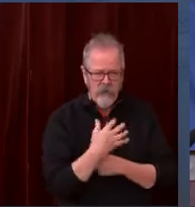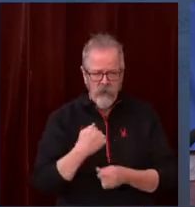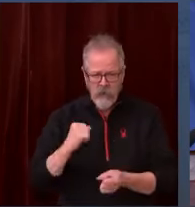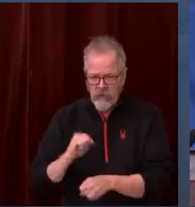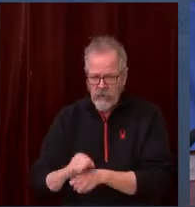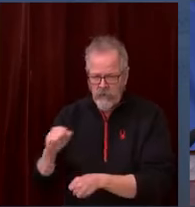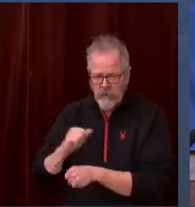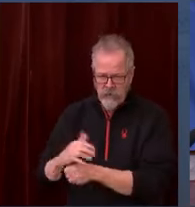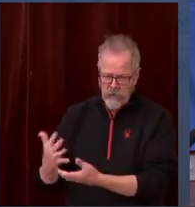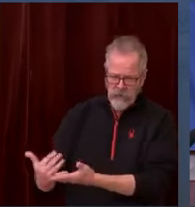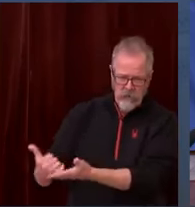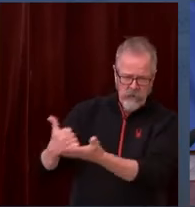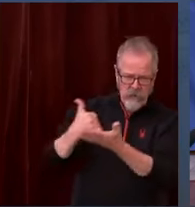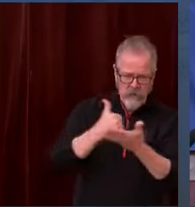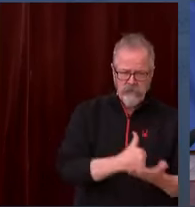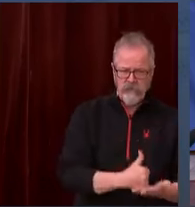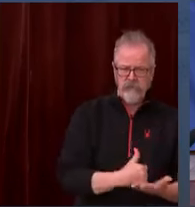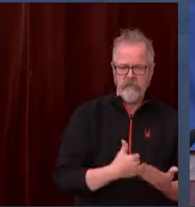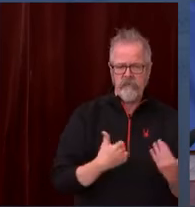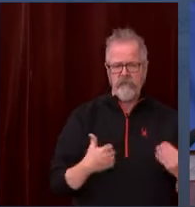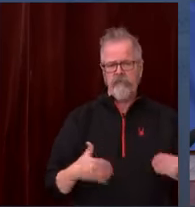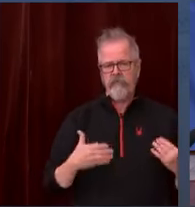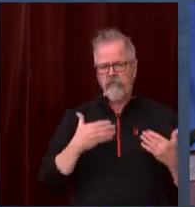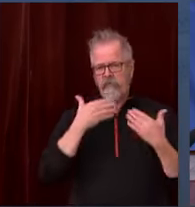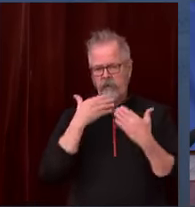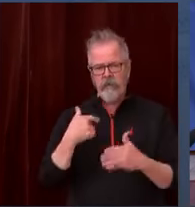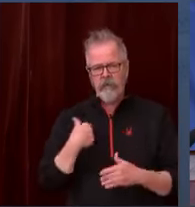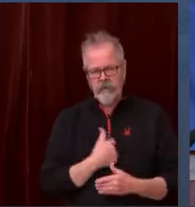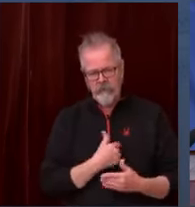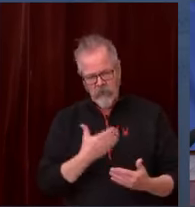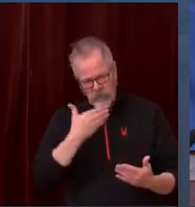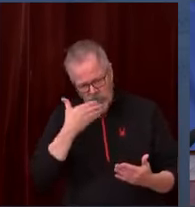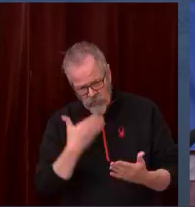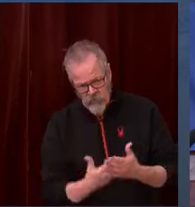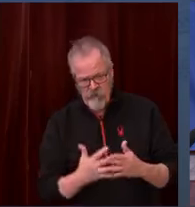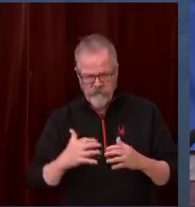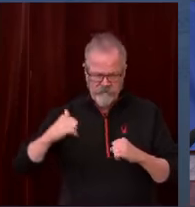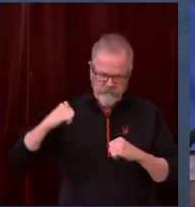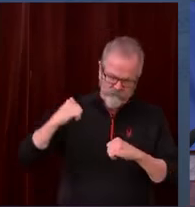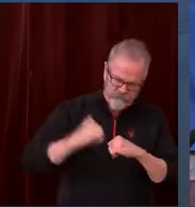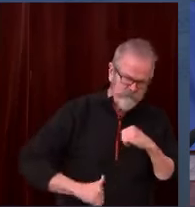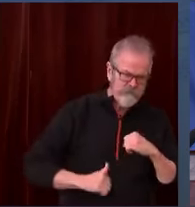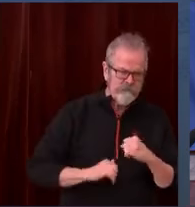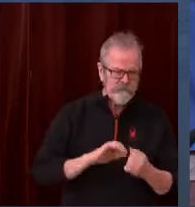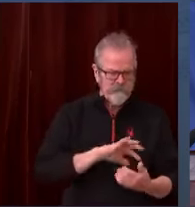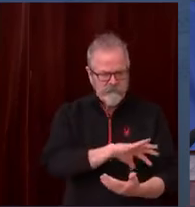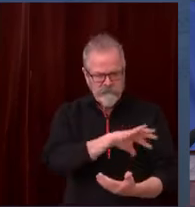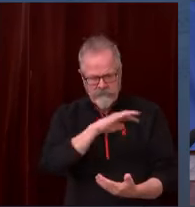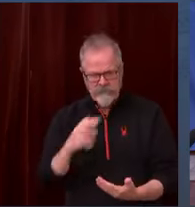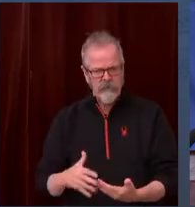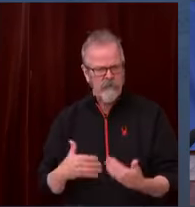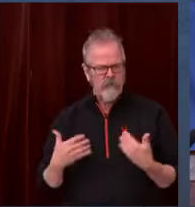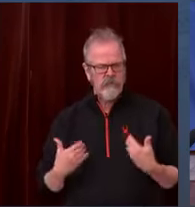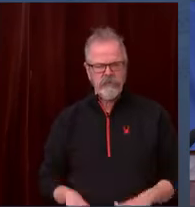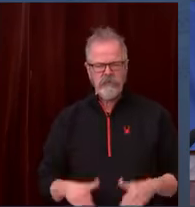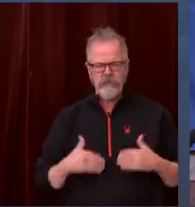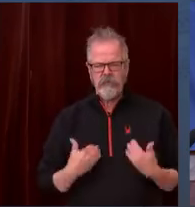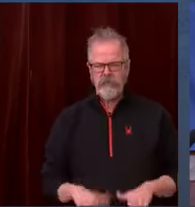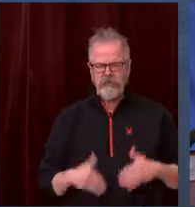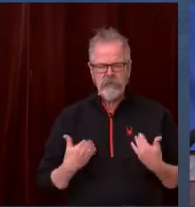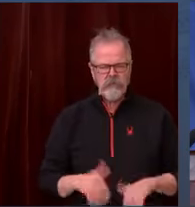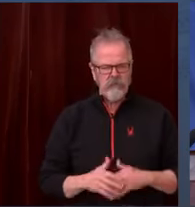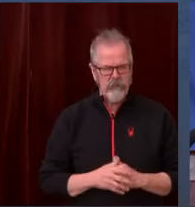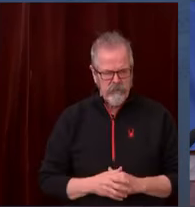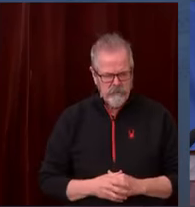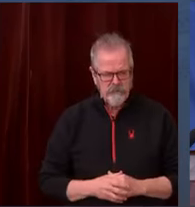a robust package to help us seek more justice. And it'll be a good day in the Evergreen State when we strike another blow